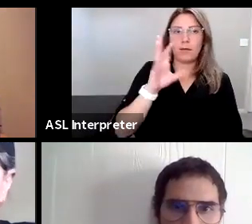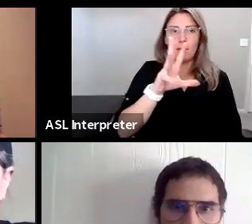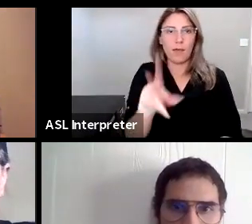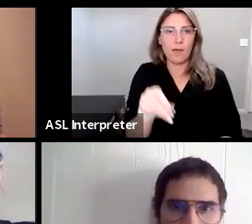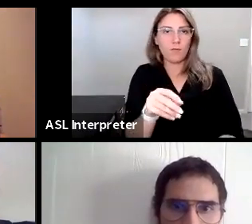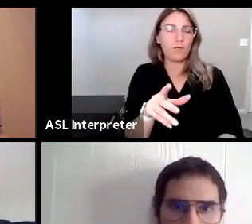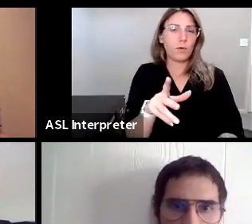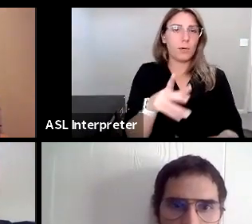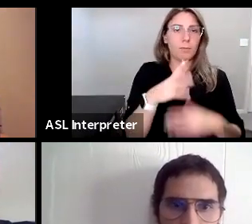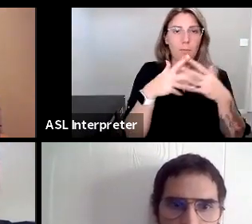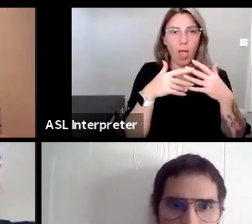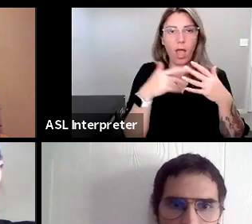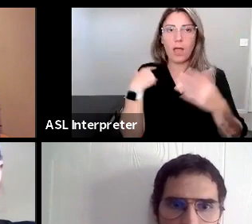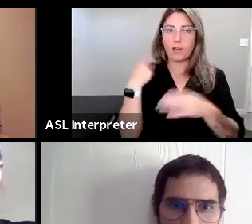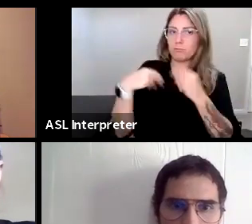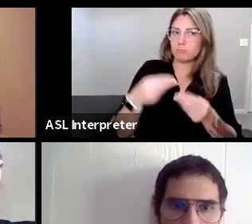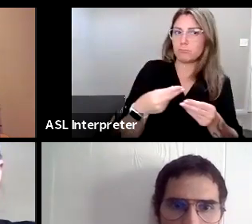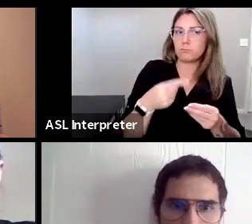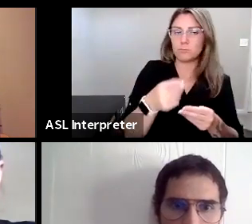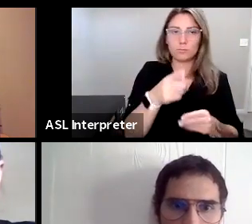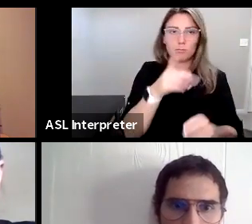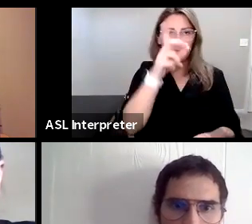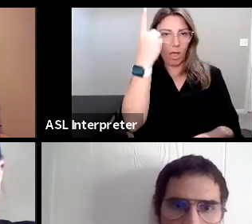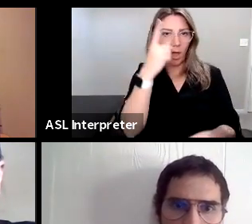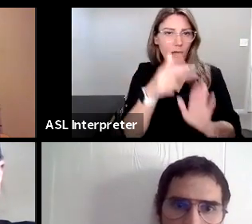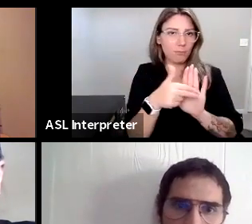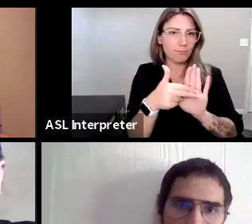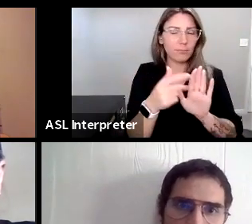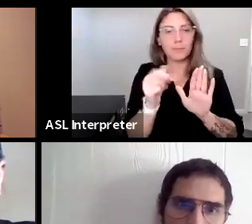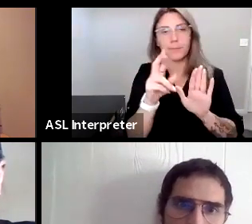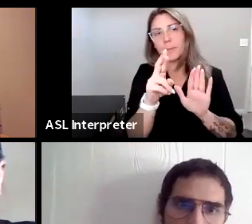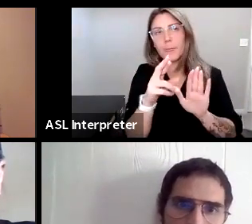in you, you were considered, black or